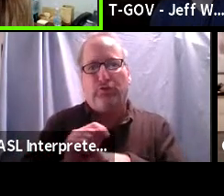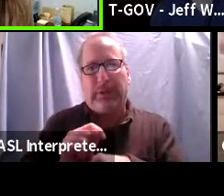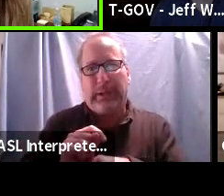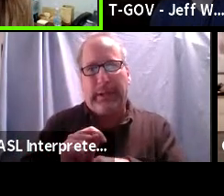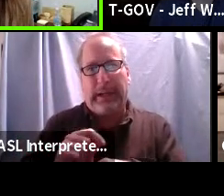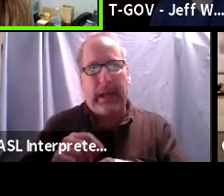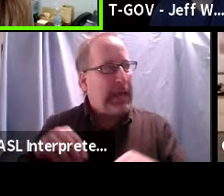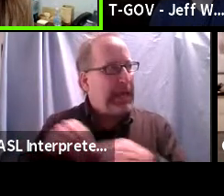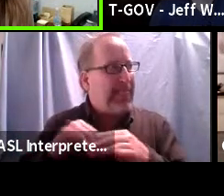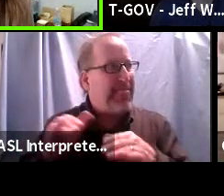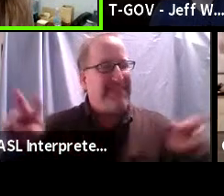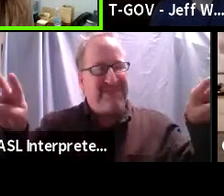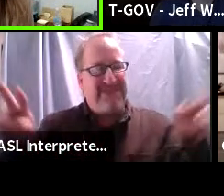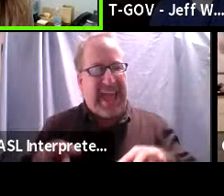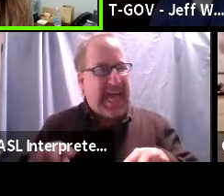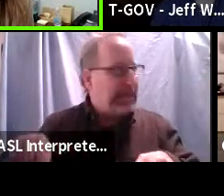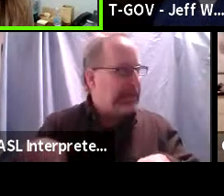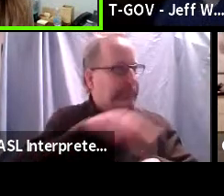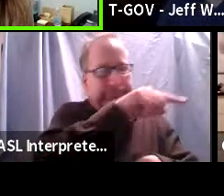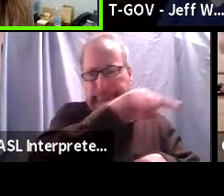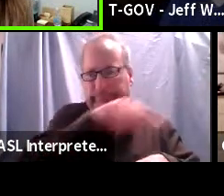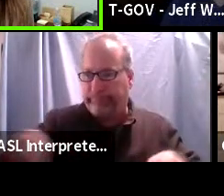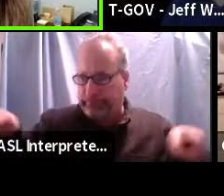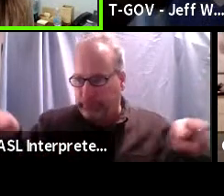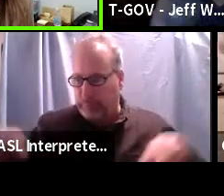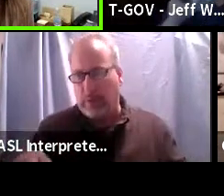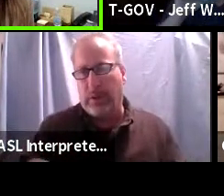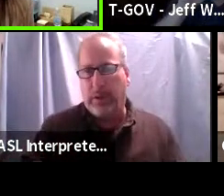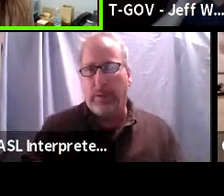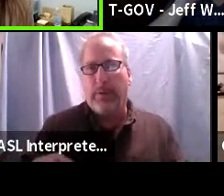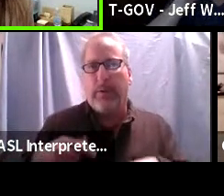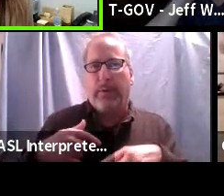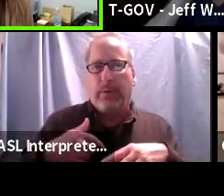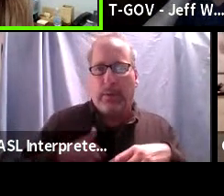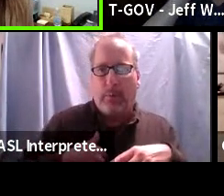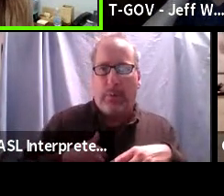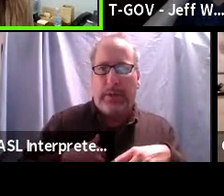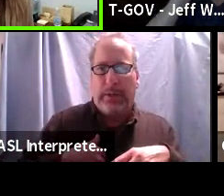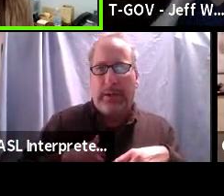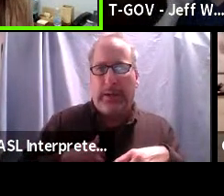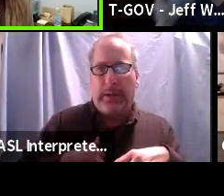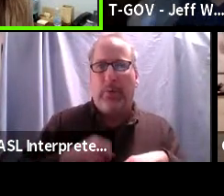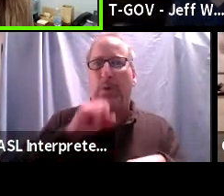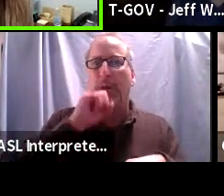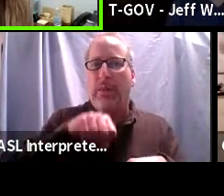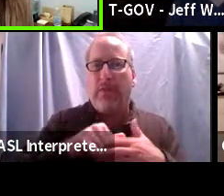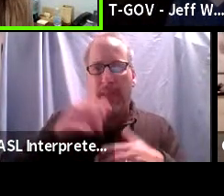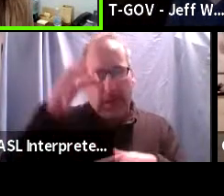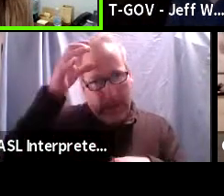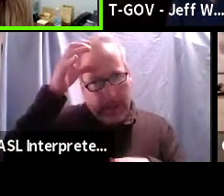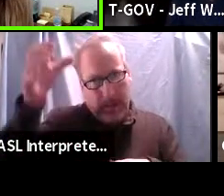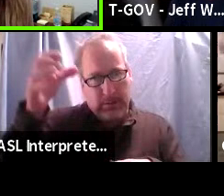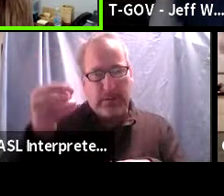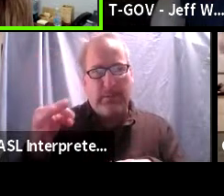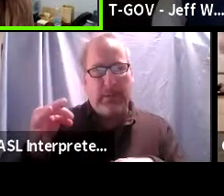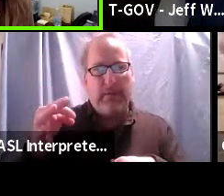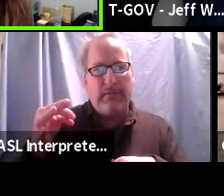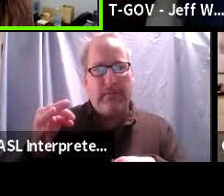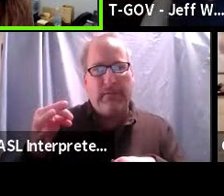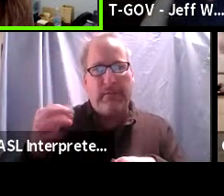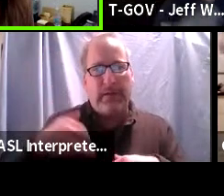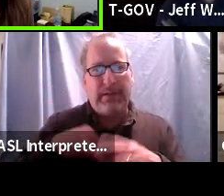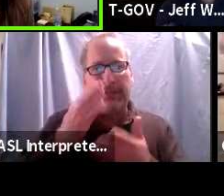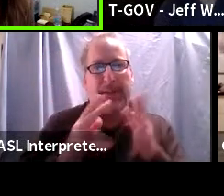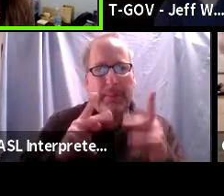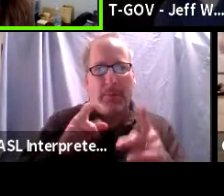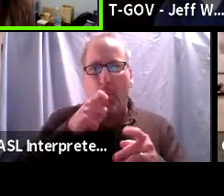valley. As a preview, we love the concept, of course, of having some folks that